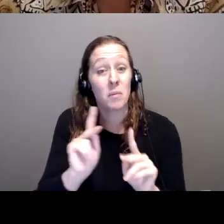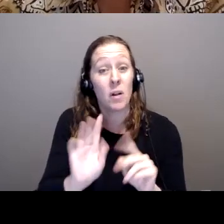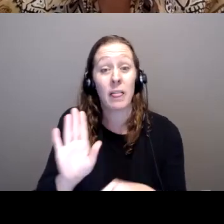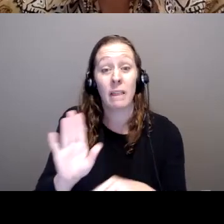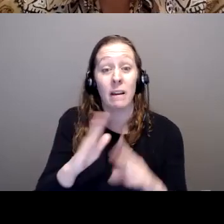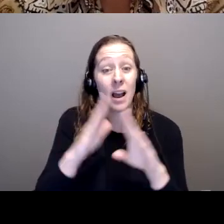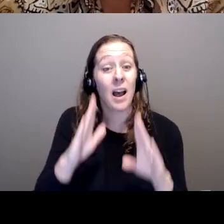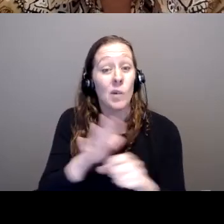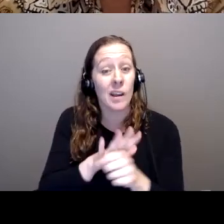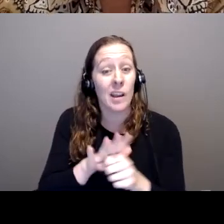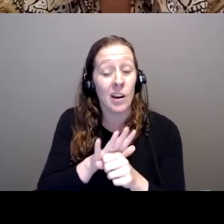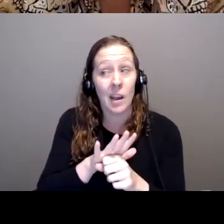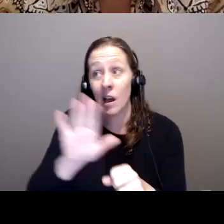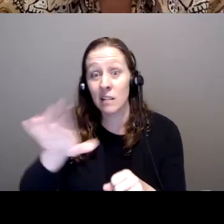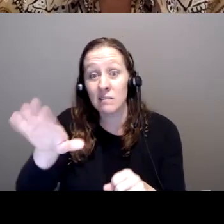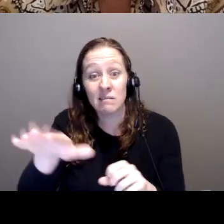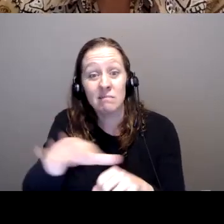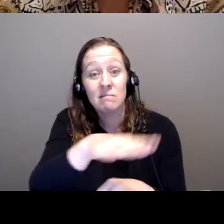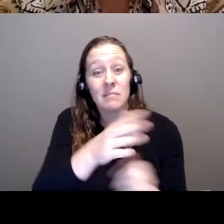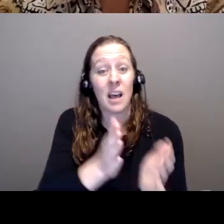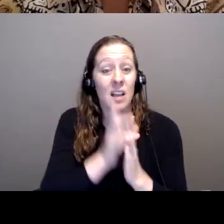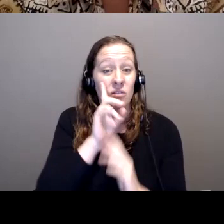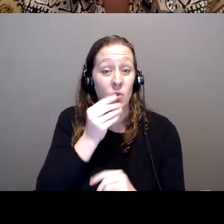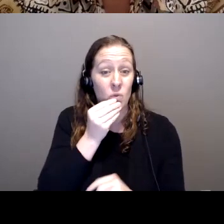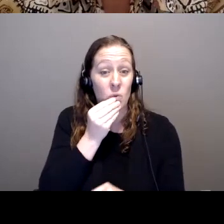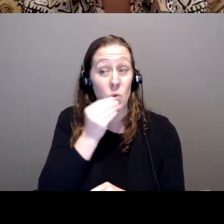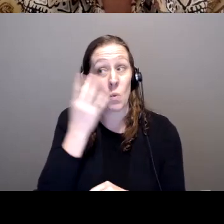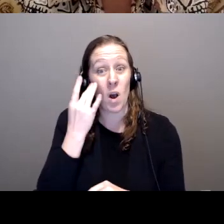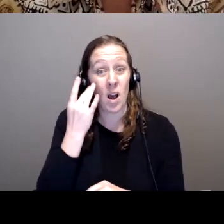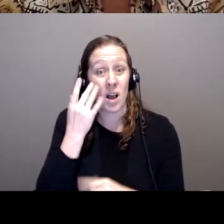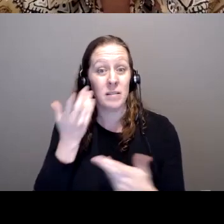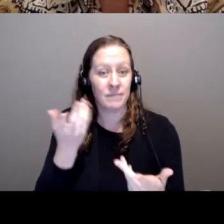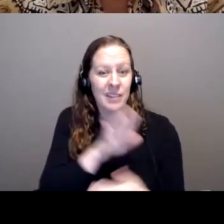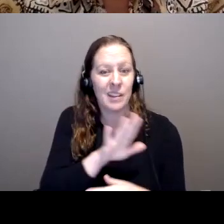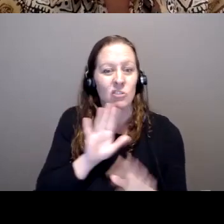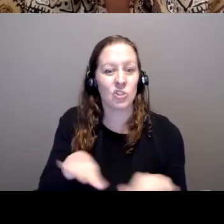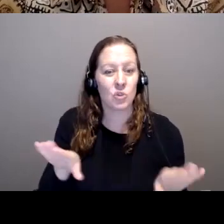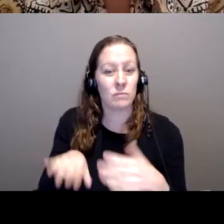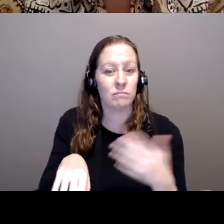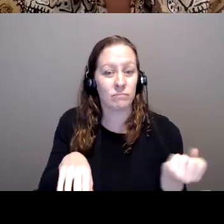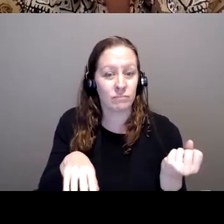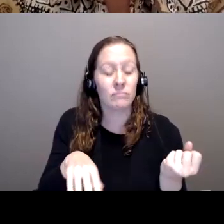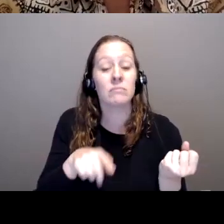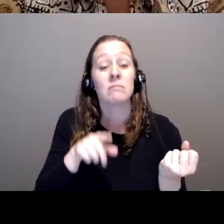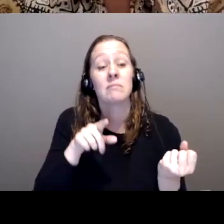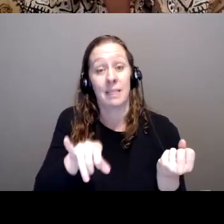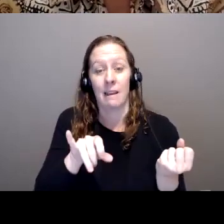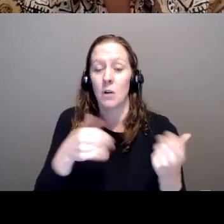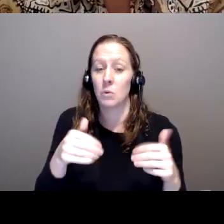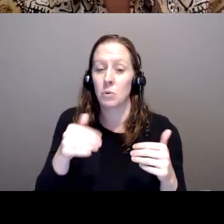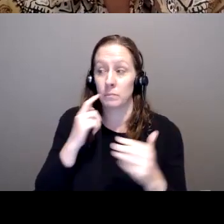housing complex and asking for food. So that would be a red flag for us, and we